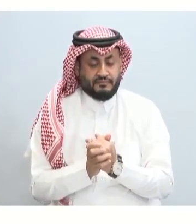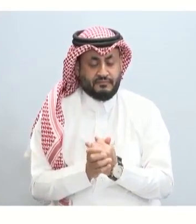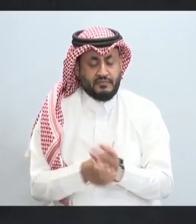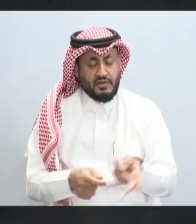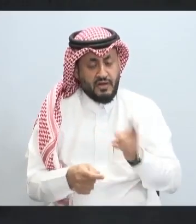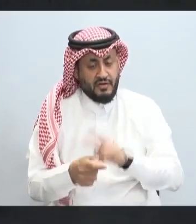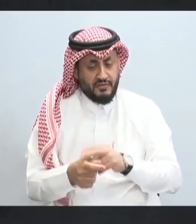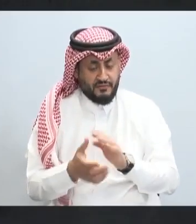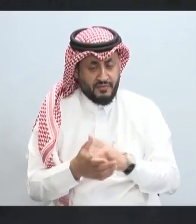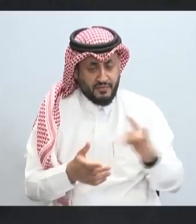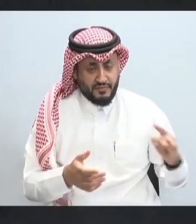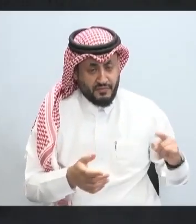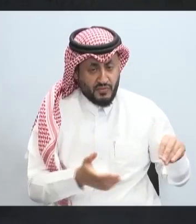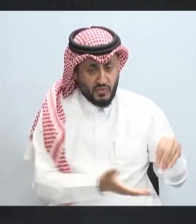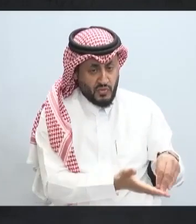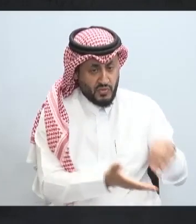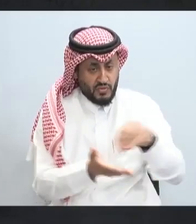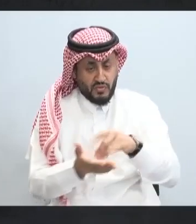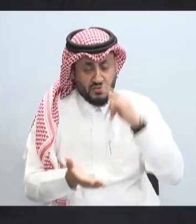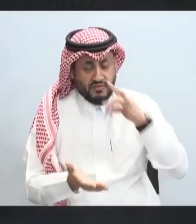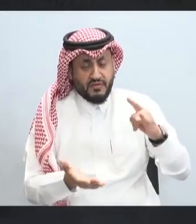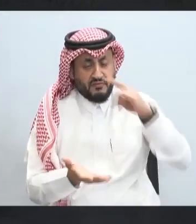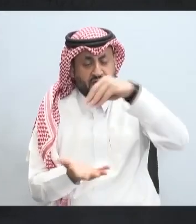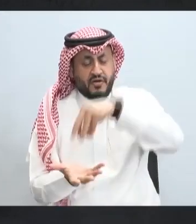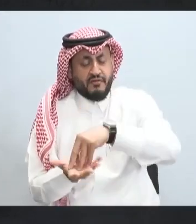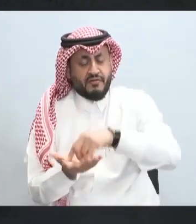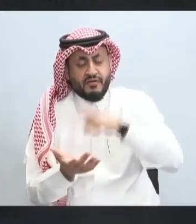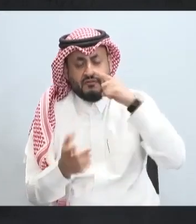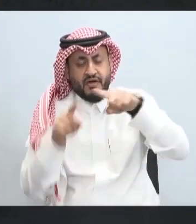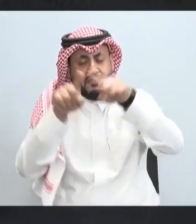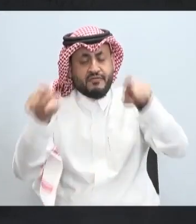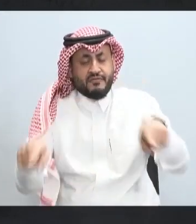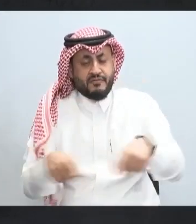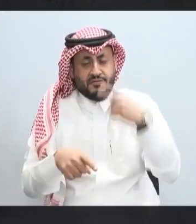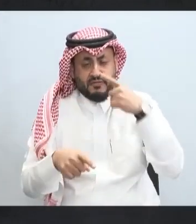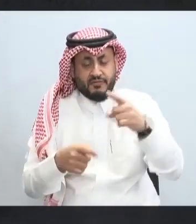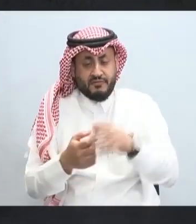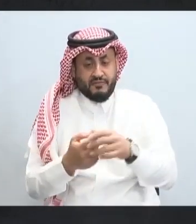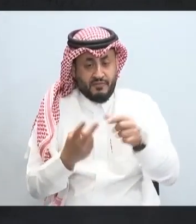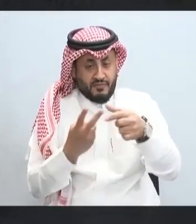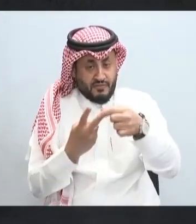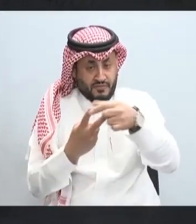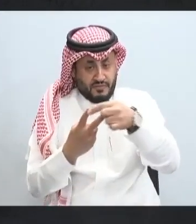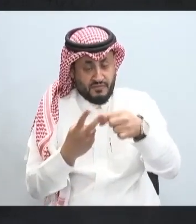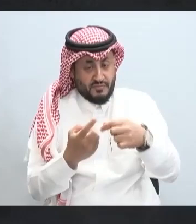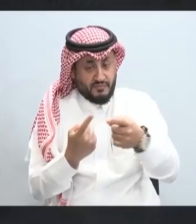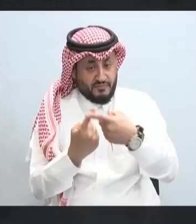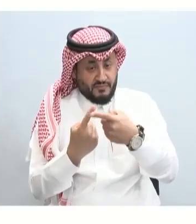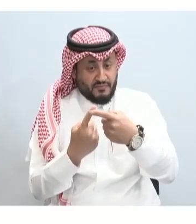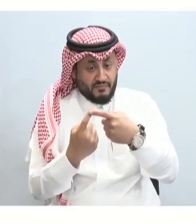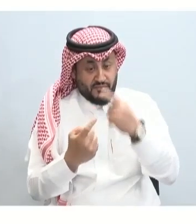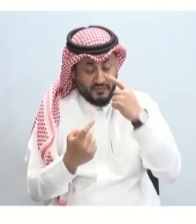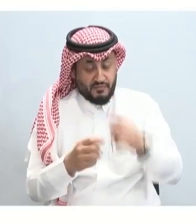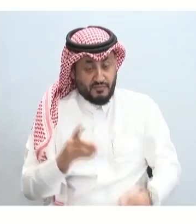usually when you go to an airport and you see a flight board, usually you have two types. The first one is